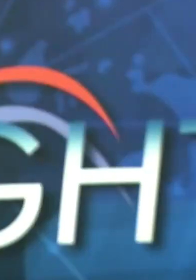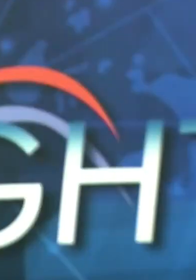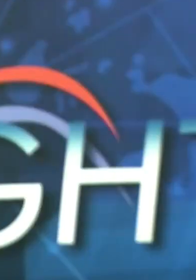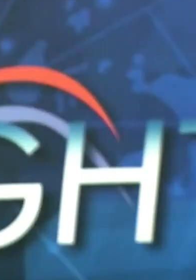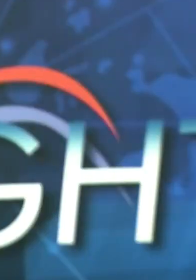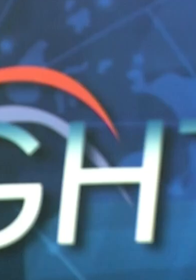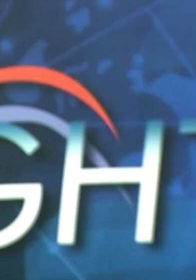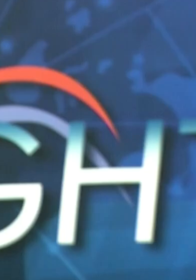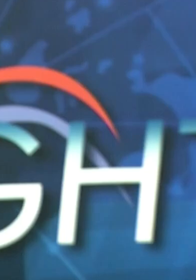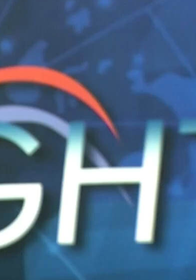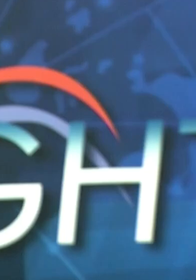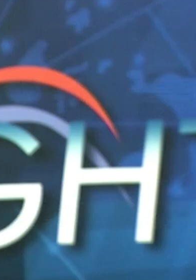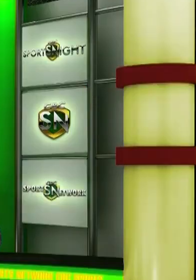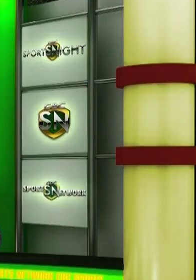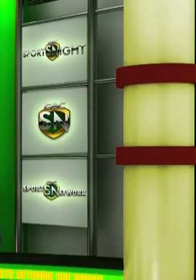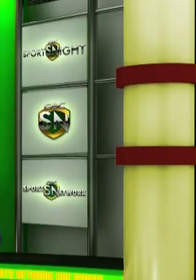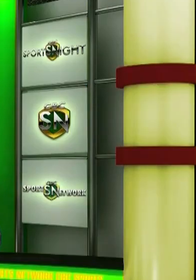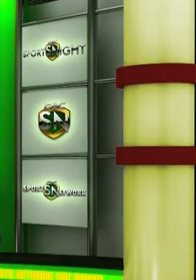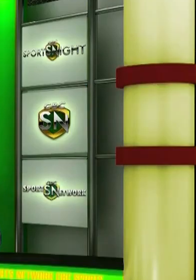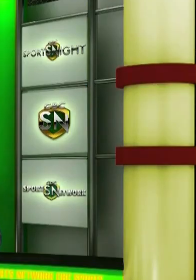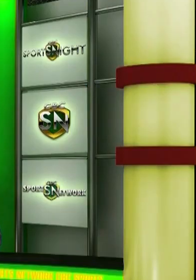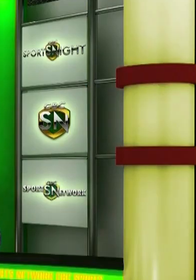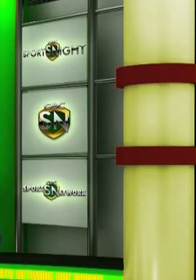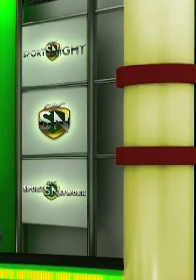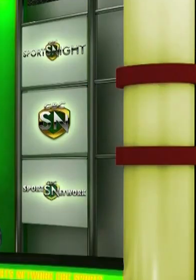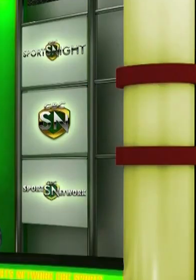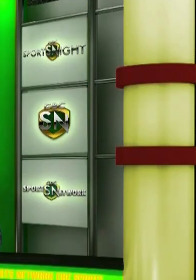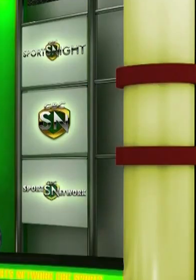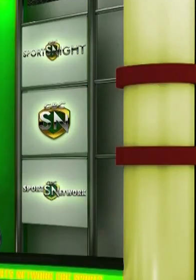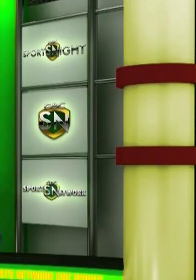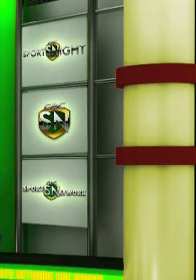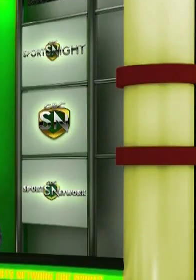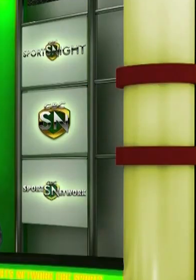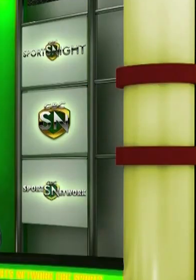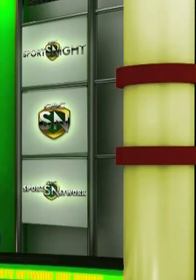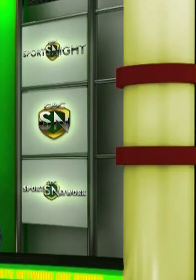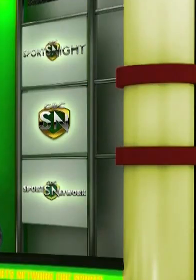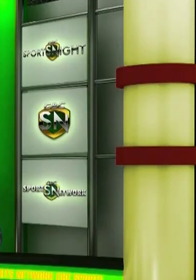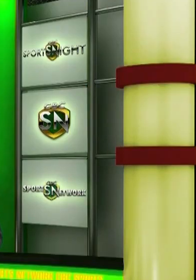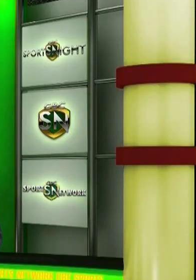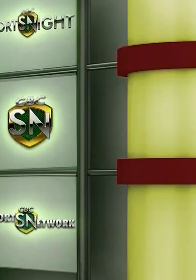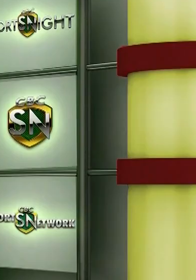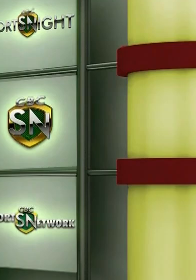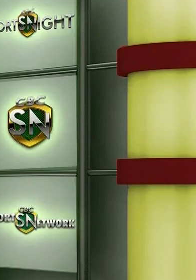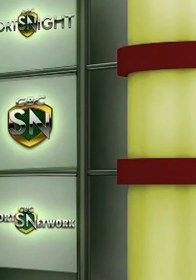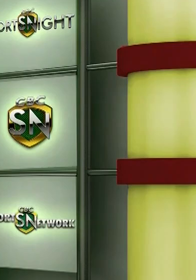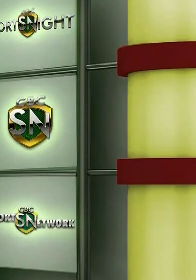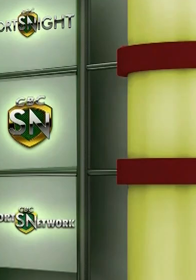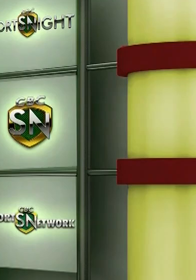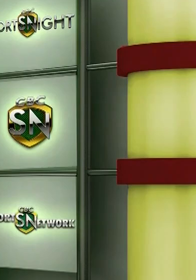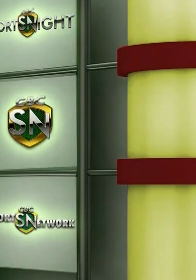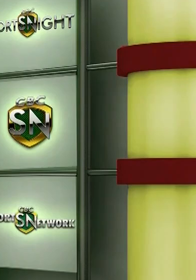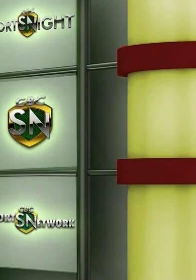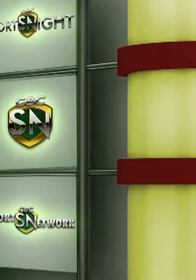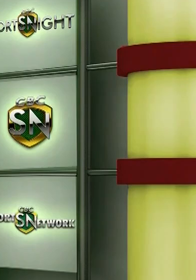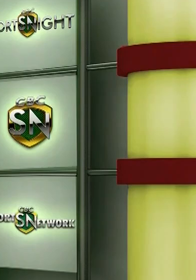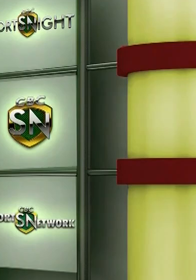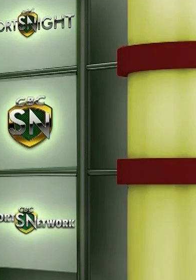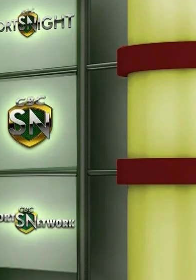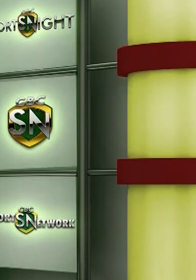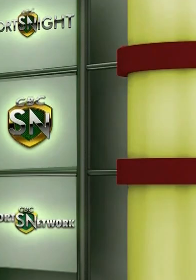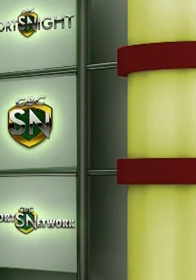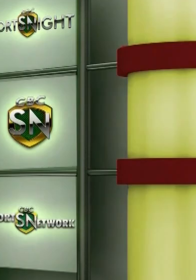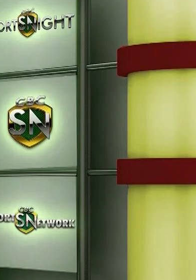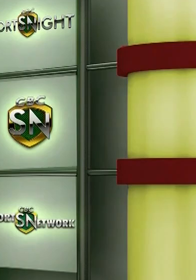As promised, we're back after the break, and Mark is also with us for sports news. Mark, good evening. Very good evening, sir. Here in Barbados, the Mayor's Queen's